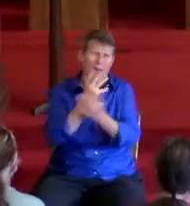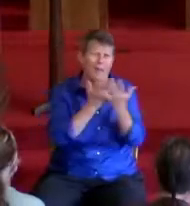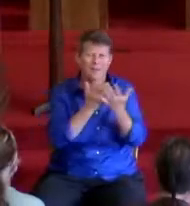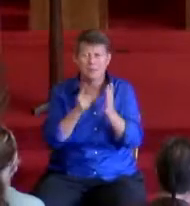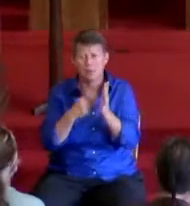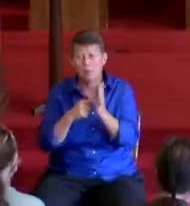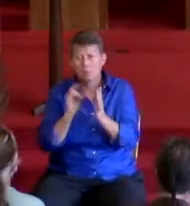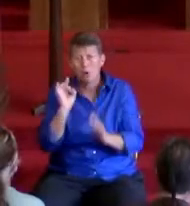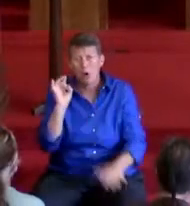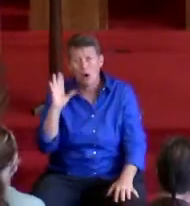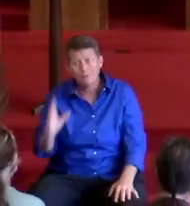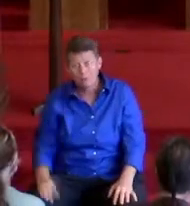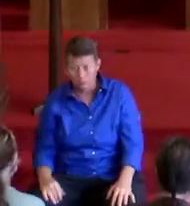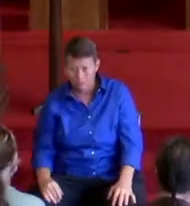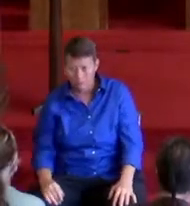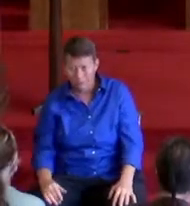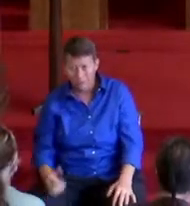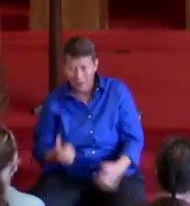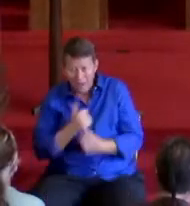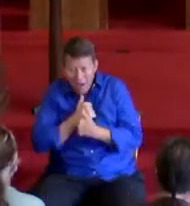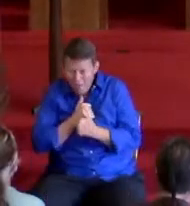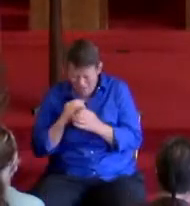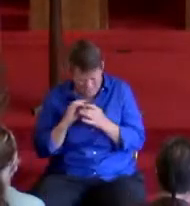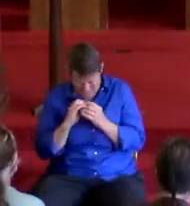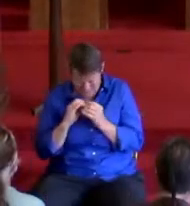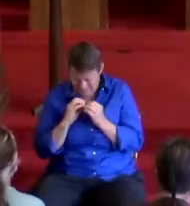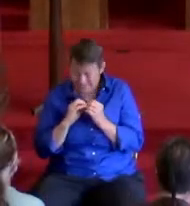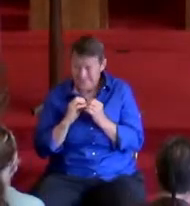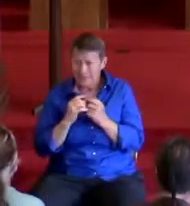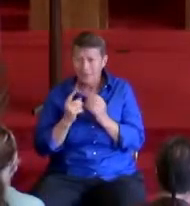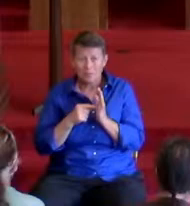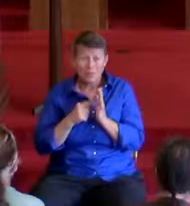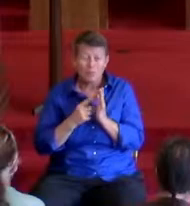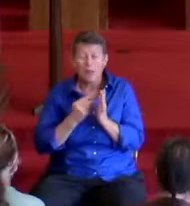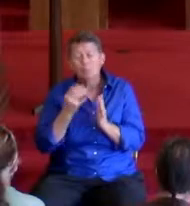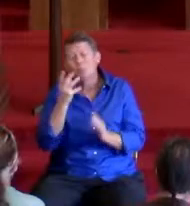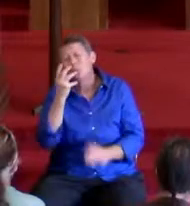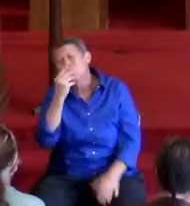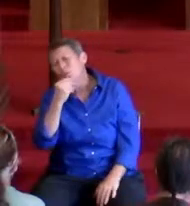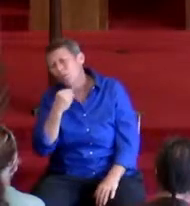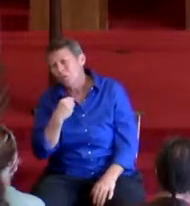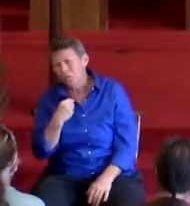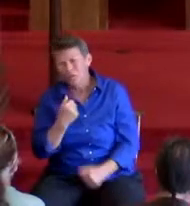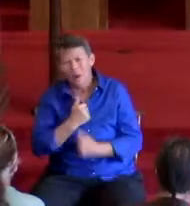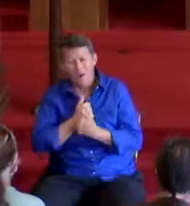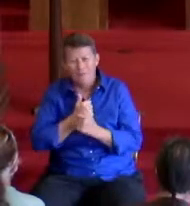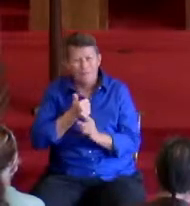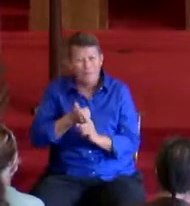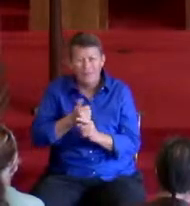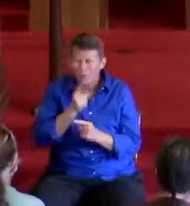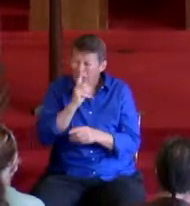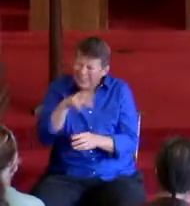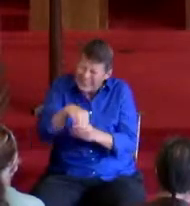awful love is? And you know how beautiful love is?